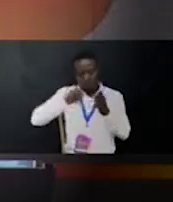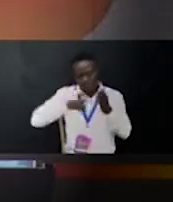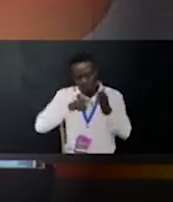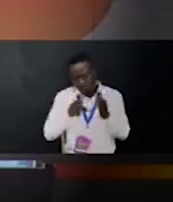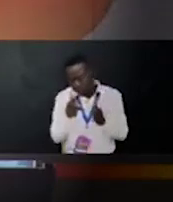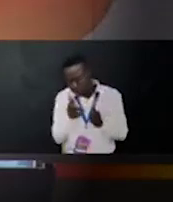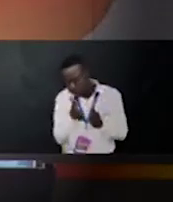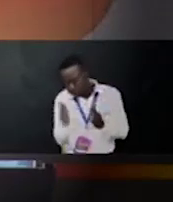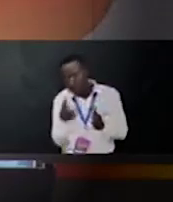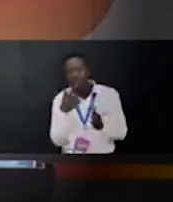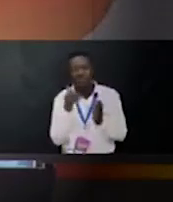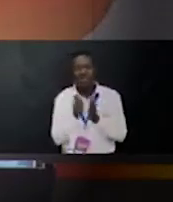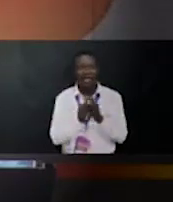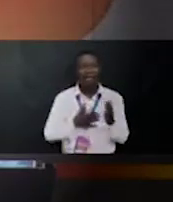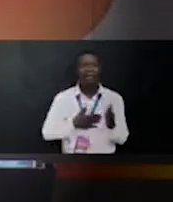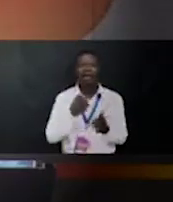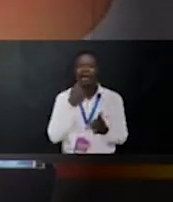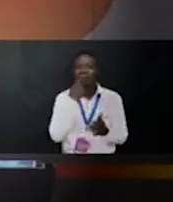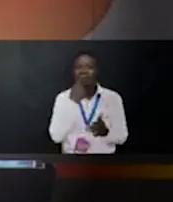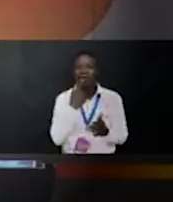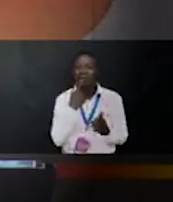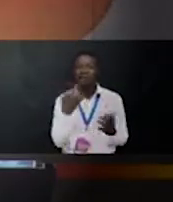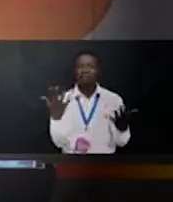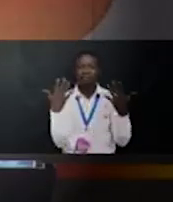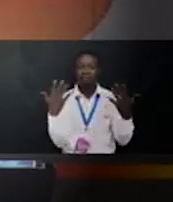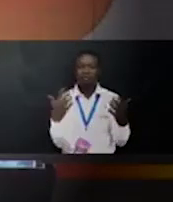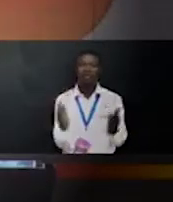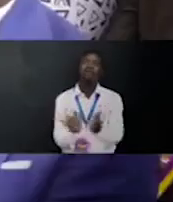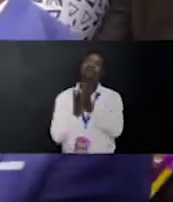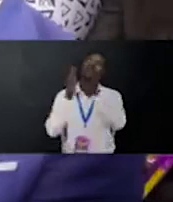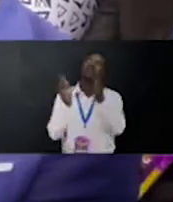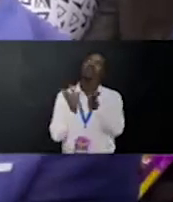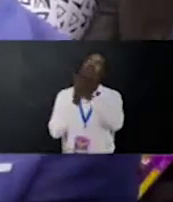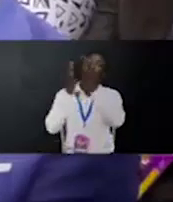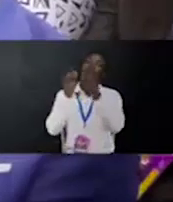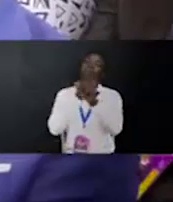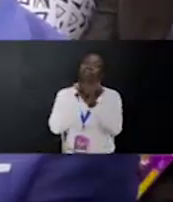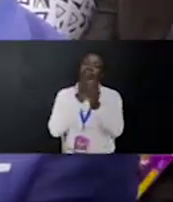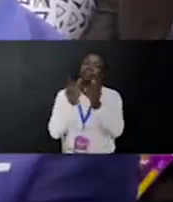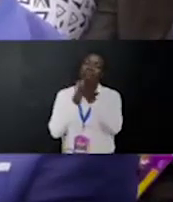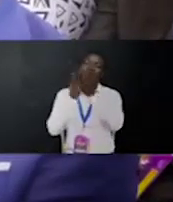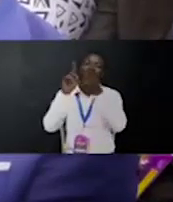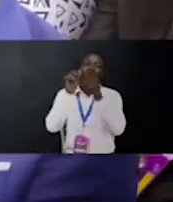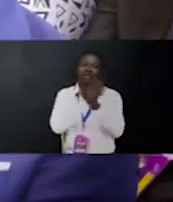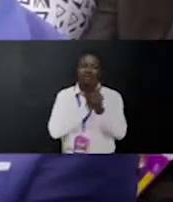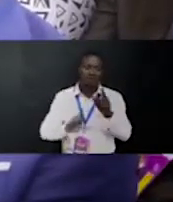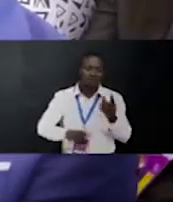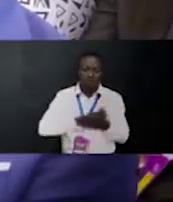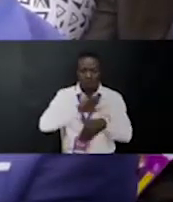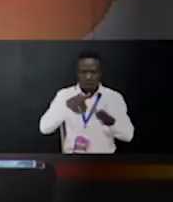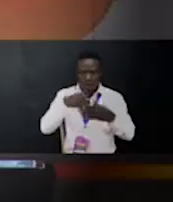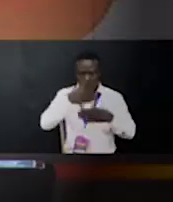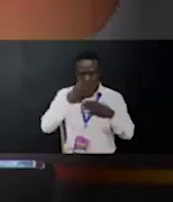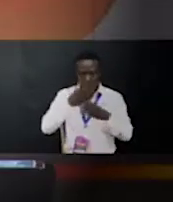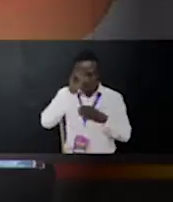21, says, my mouth will speak in praise of the Lord. And every creature